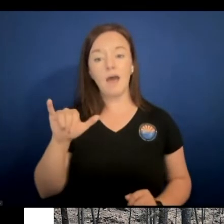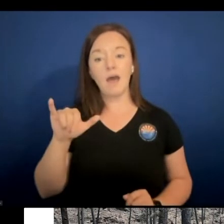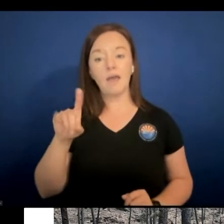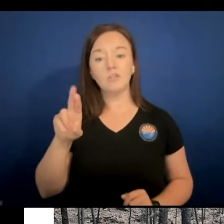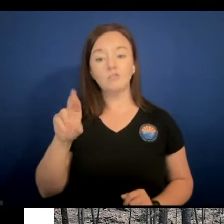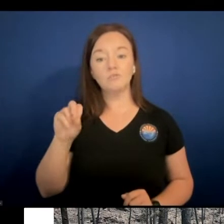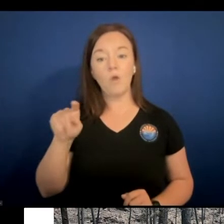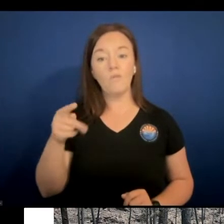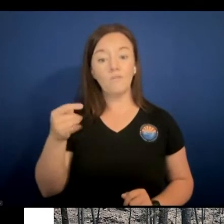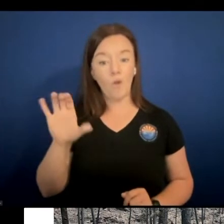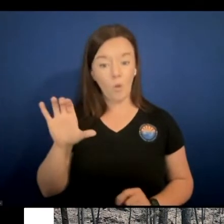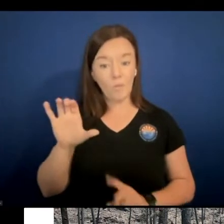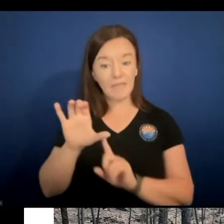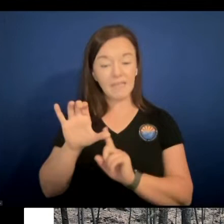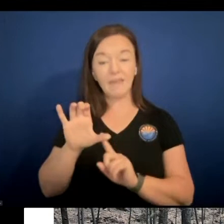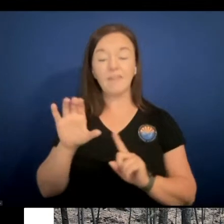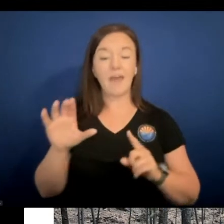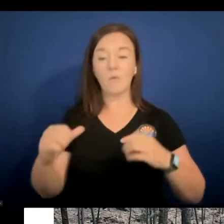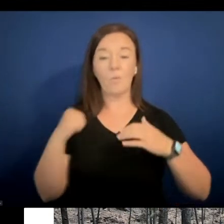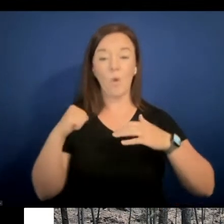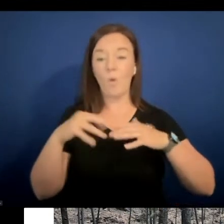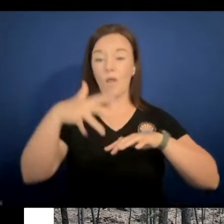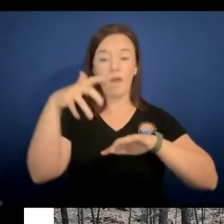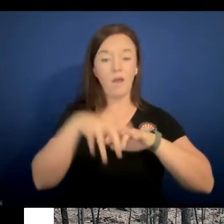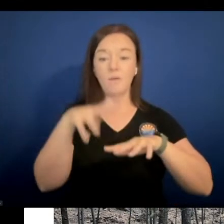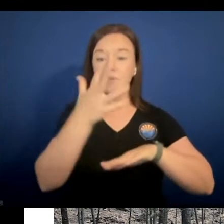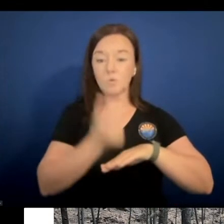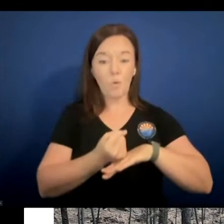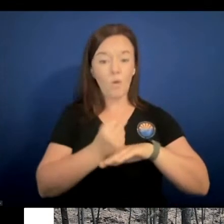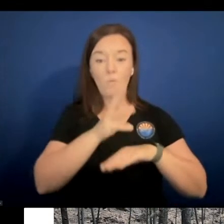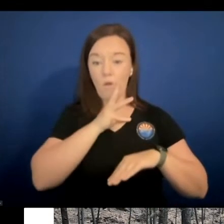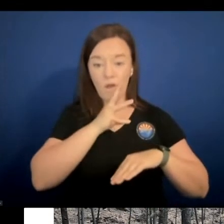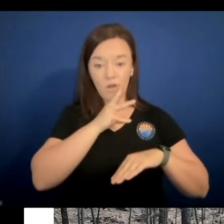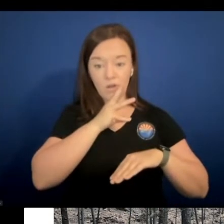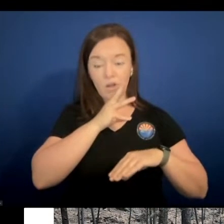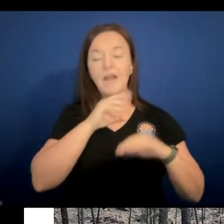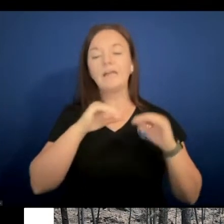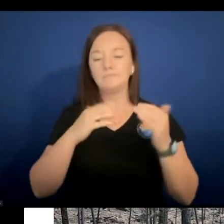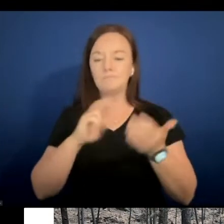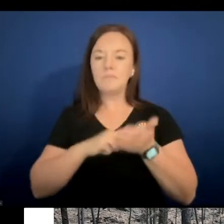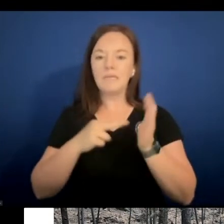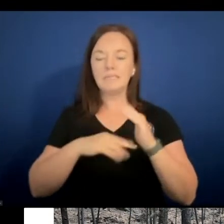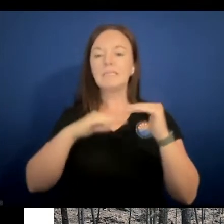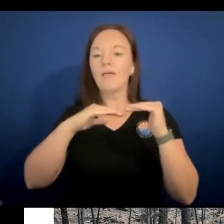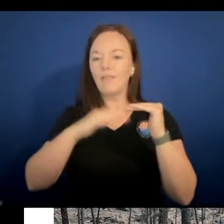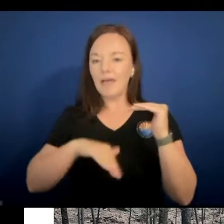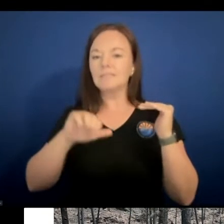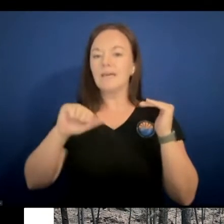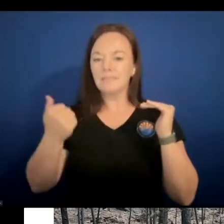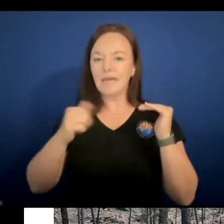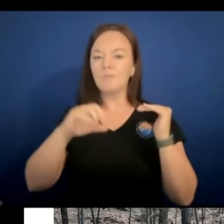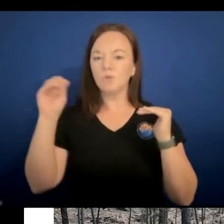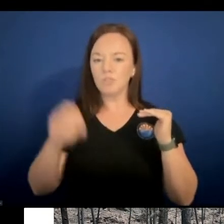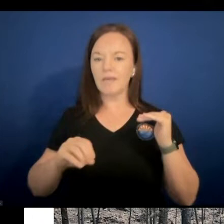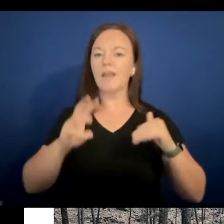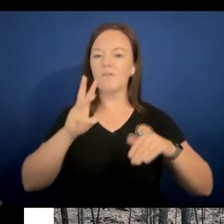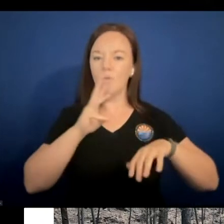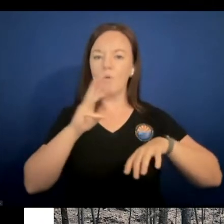possibly less than 10% gets retained in the